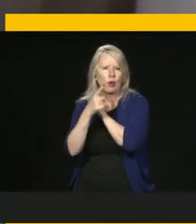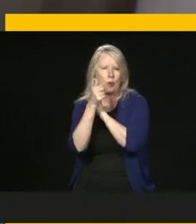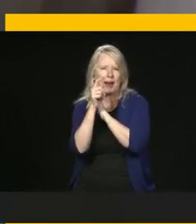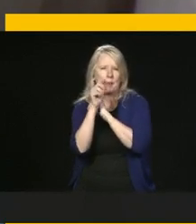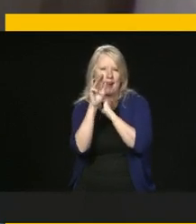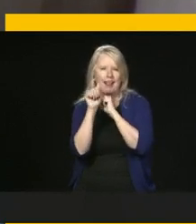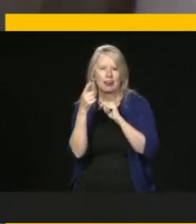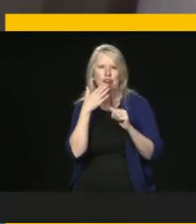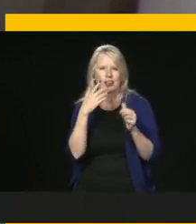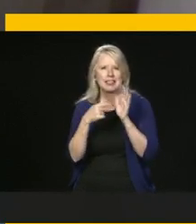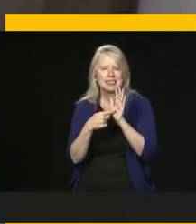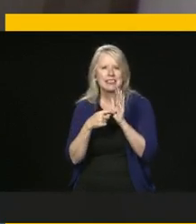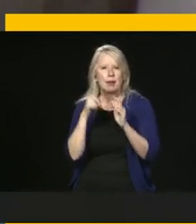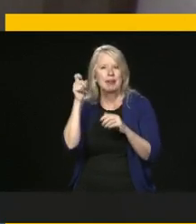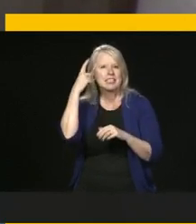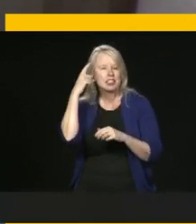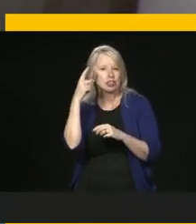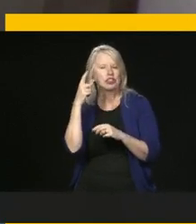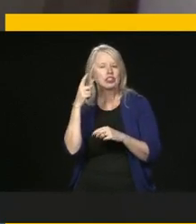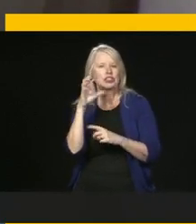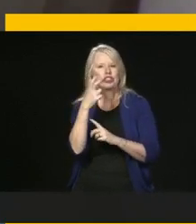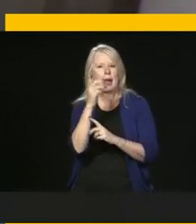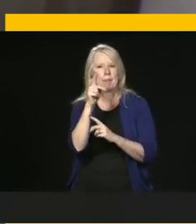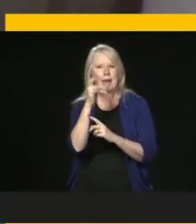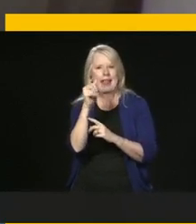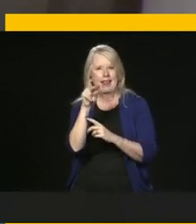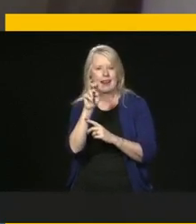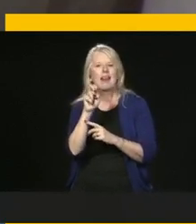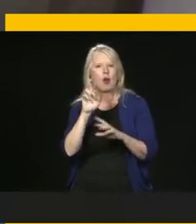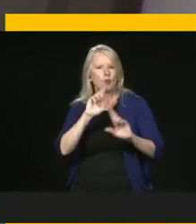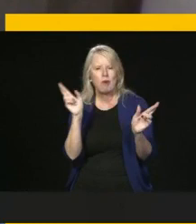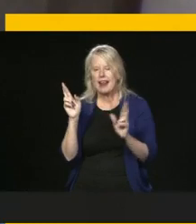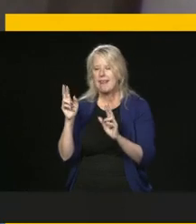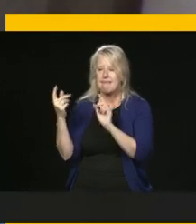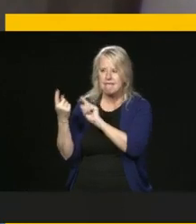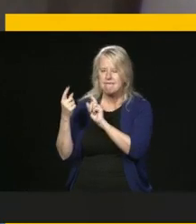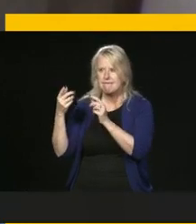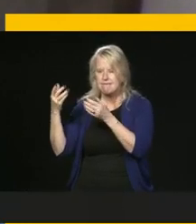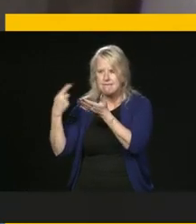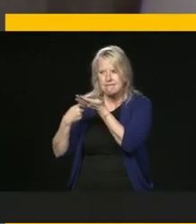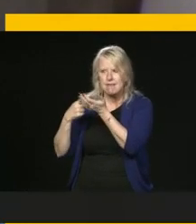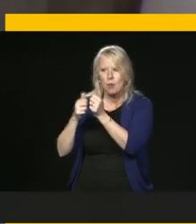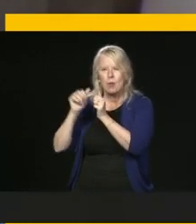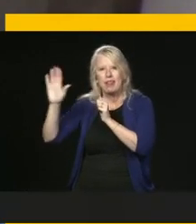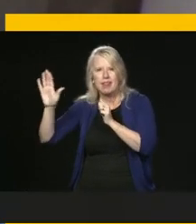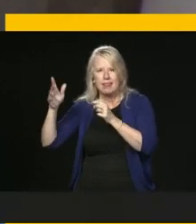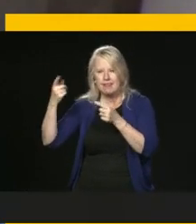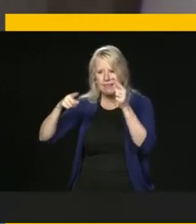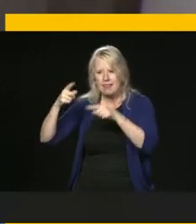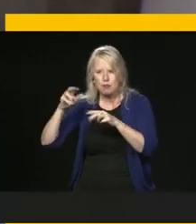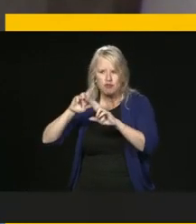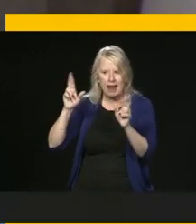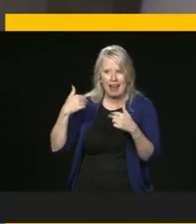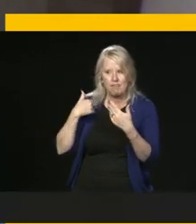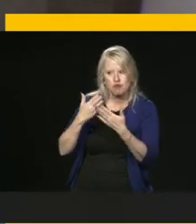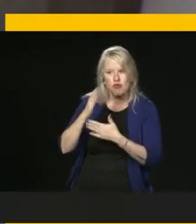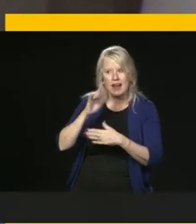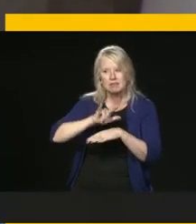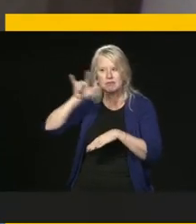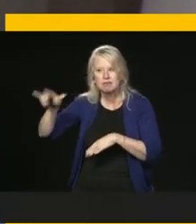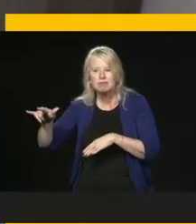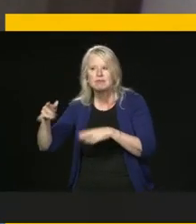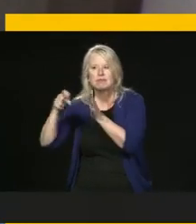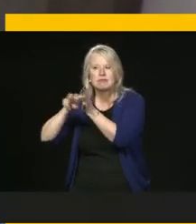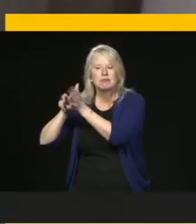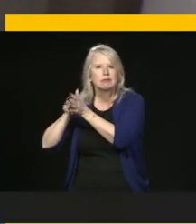engaging with his counterpart over there to get the right to have a flight going there and bring these workers. For the organization,